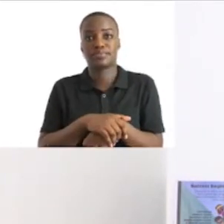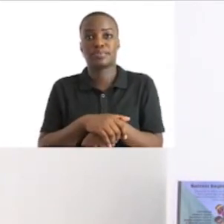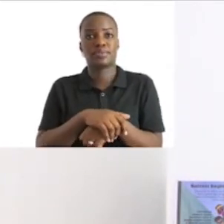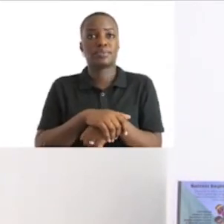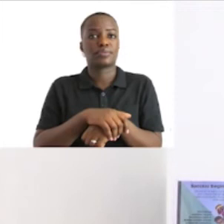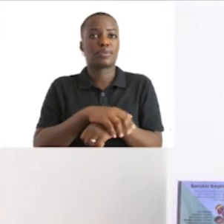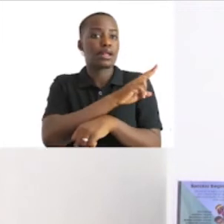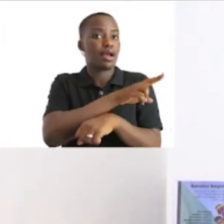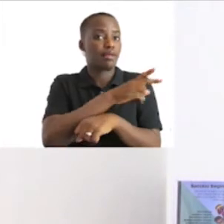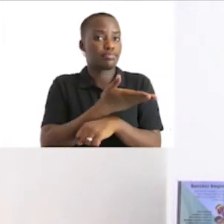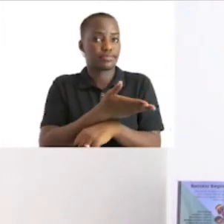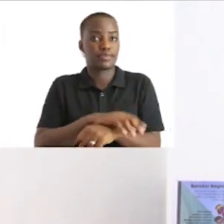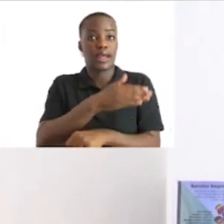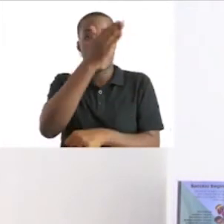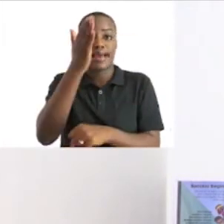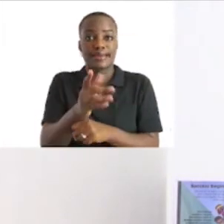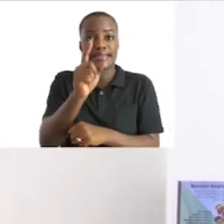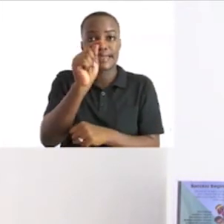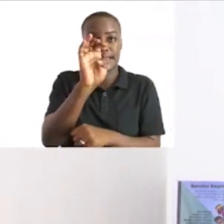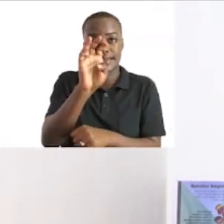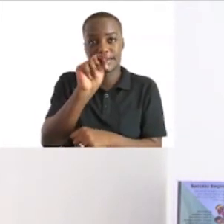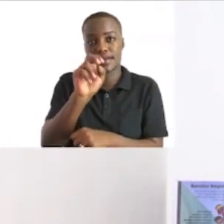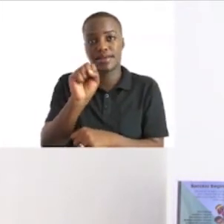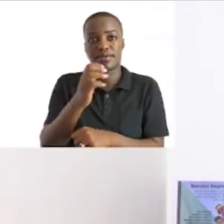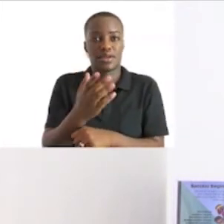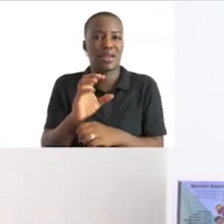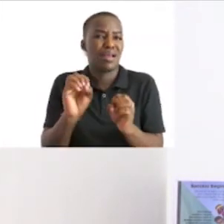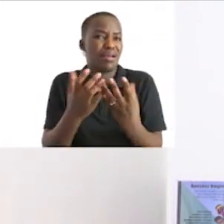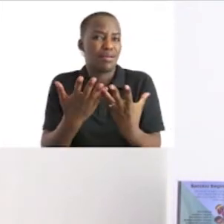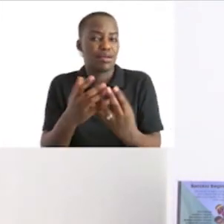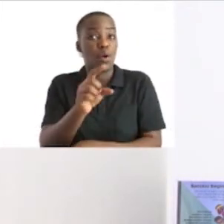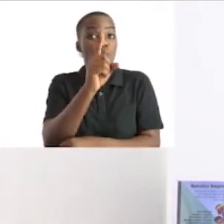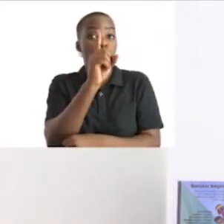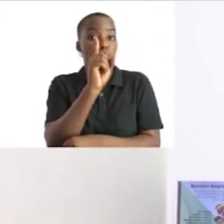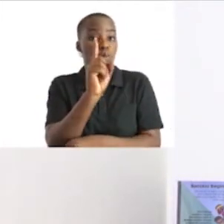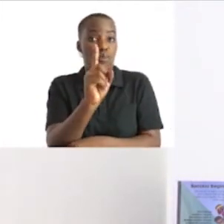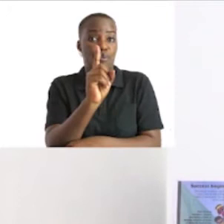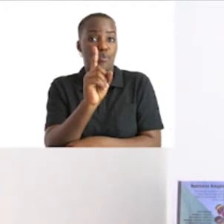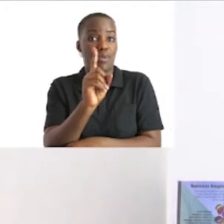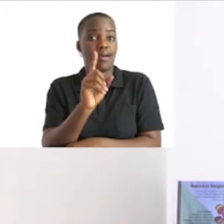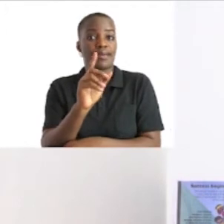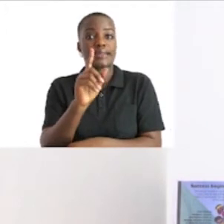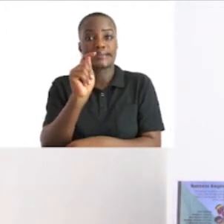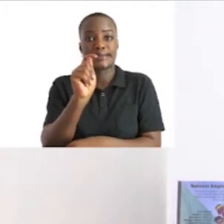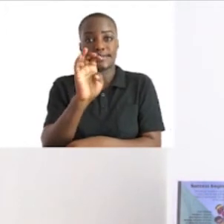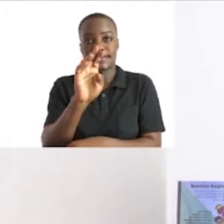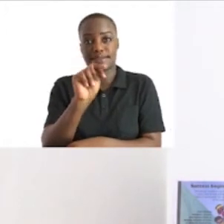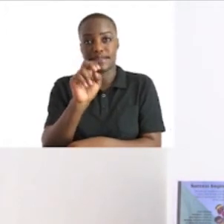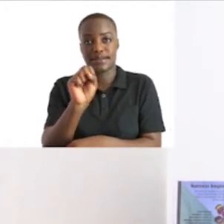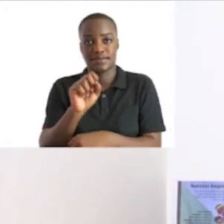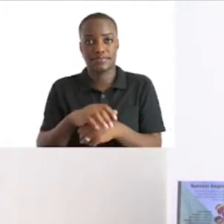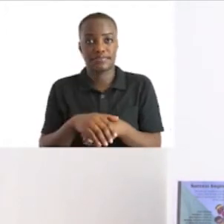the next one is tens. We have only 1 10. So can you please